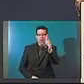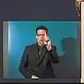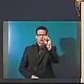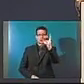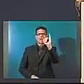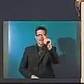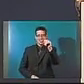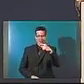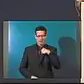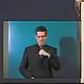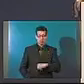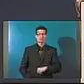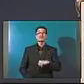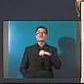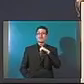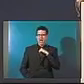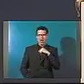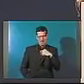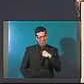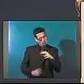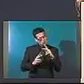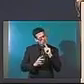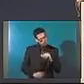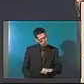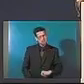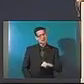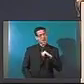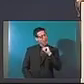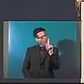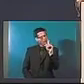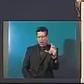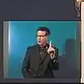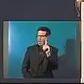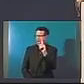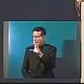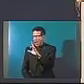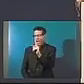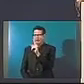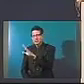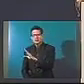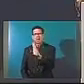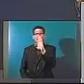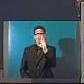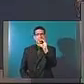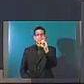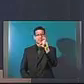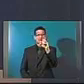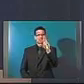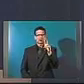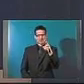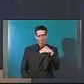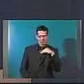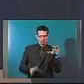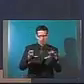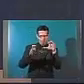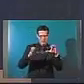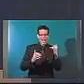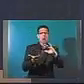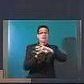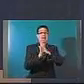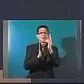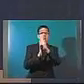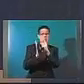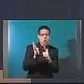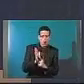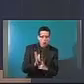I'm proud. And I'm proud of the hundreds and hundreds of Boxer provisions that are now law, from highways